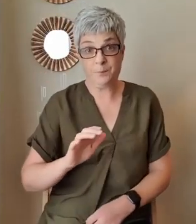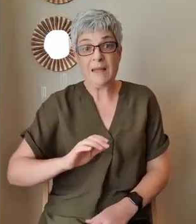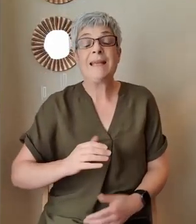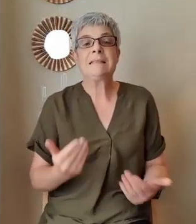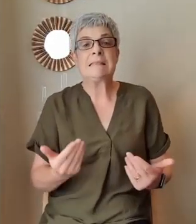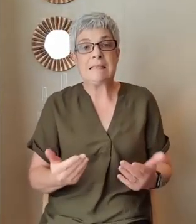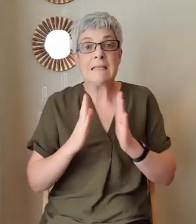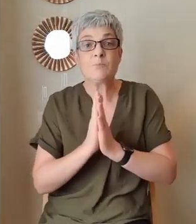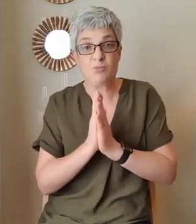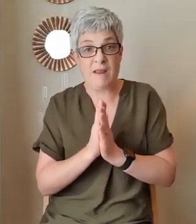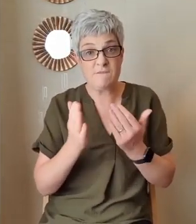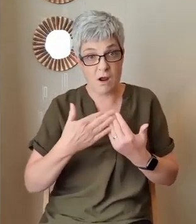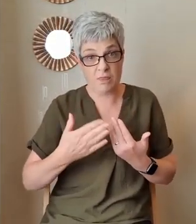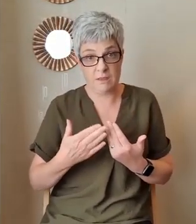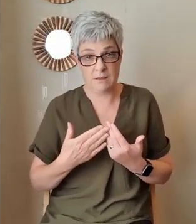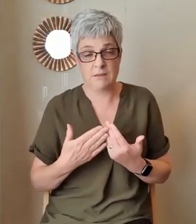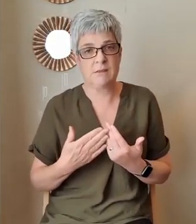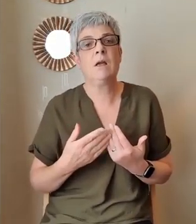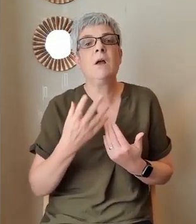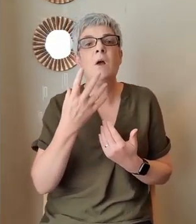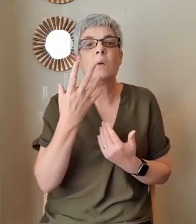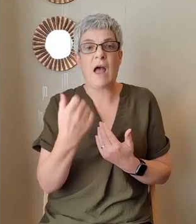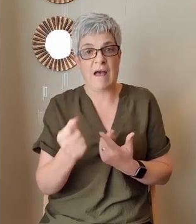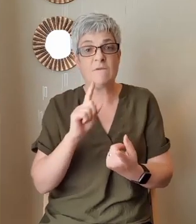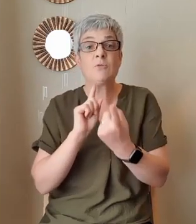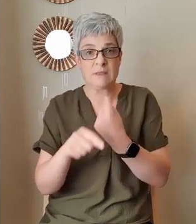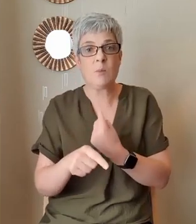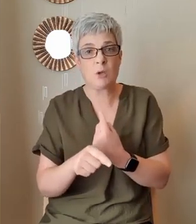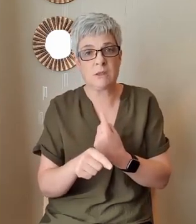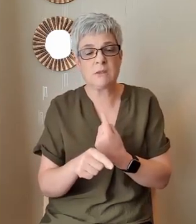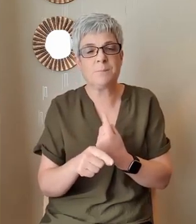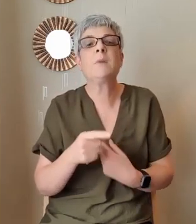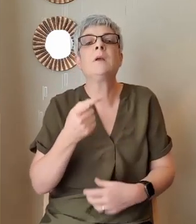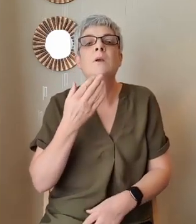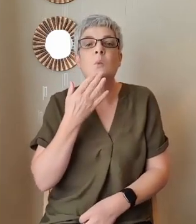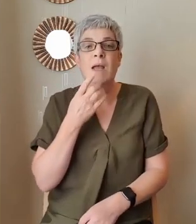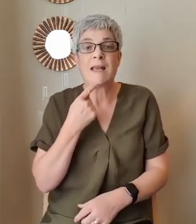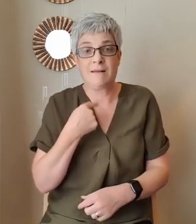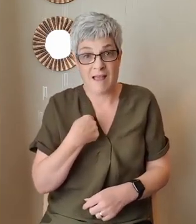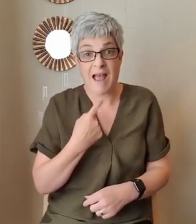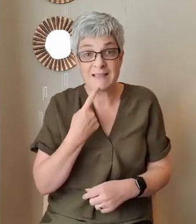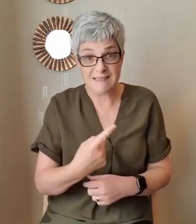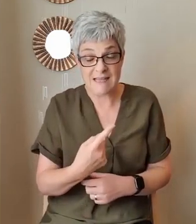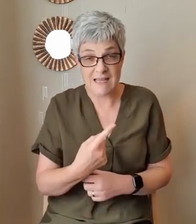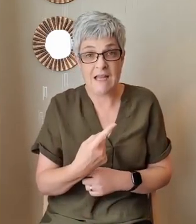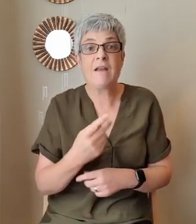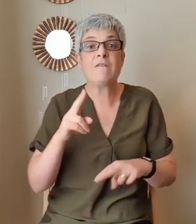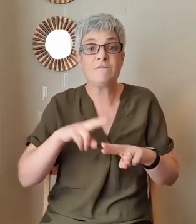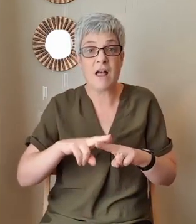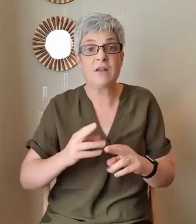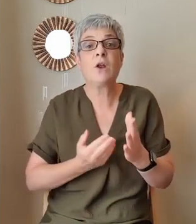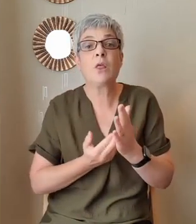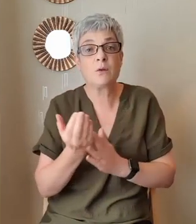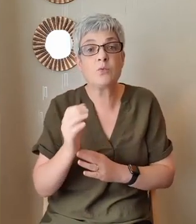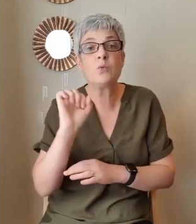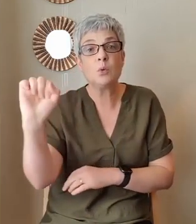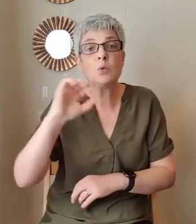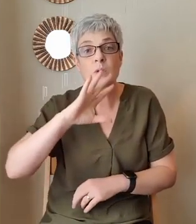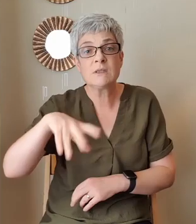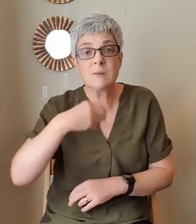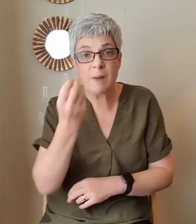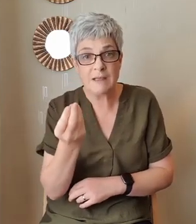In today's prayer for others, there is a response. So when I say, Father, through your